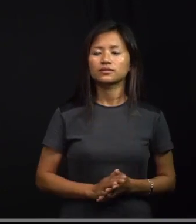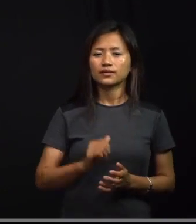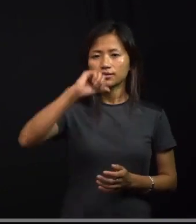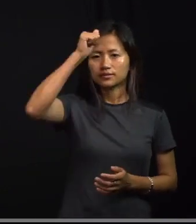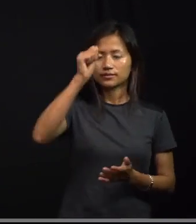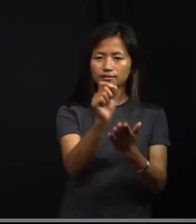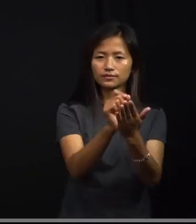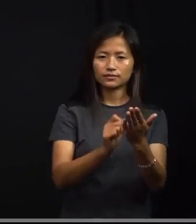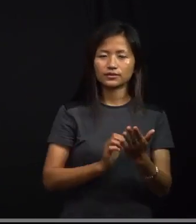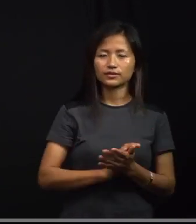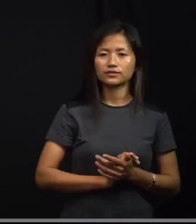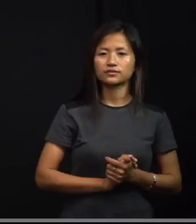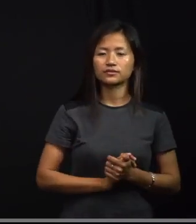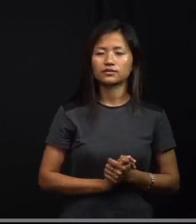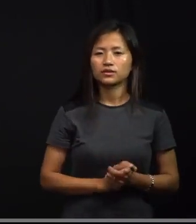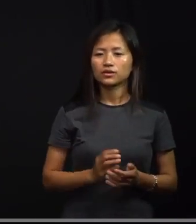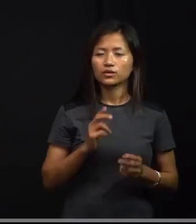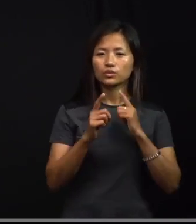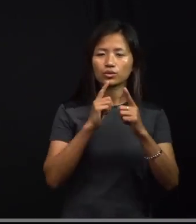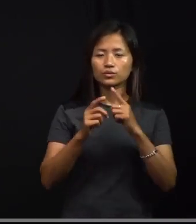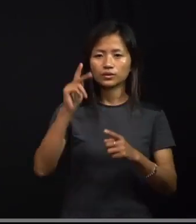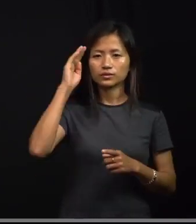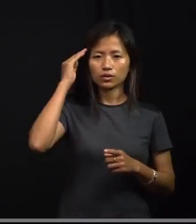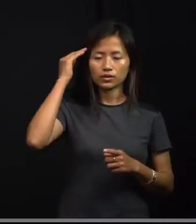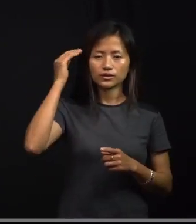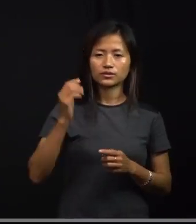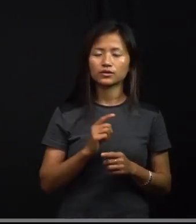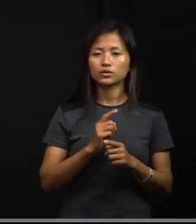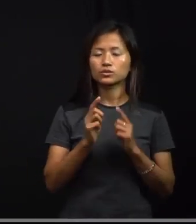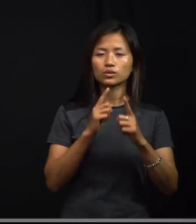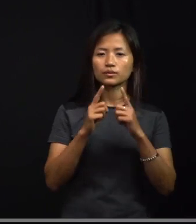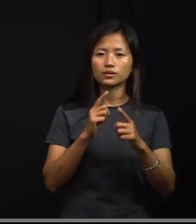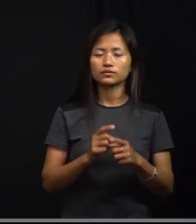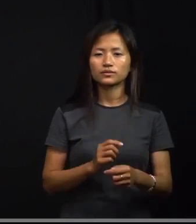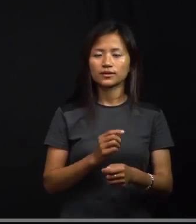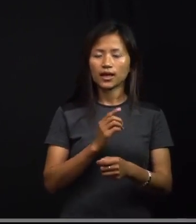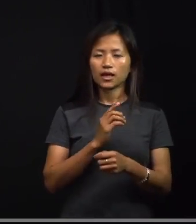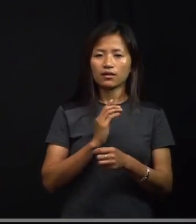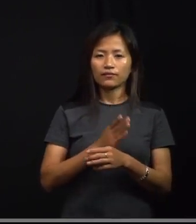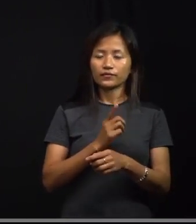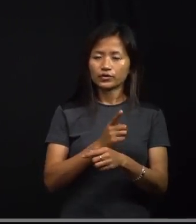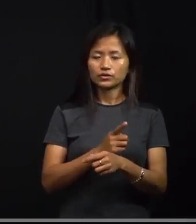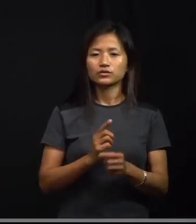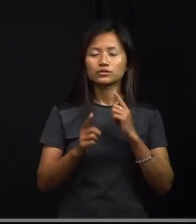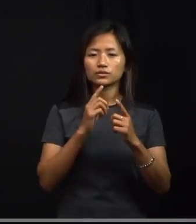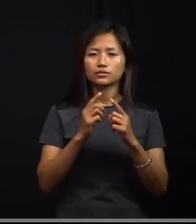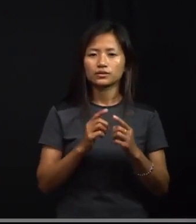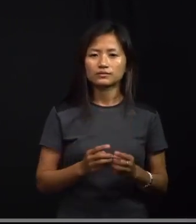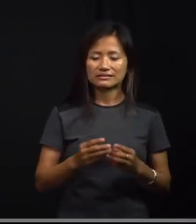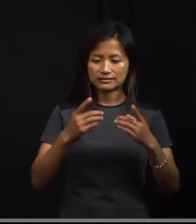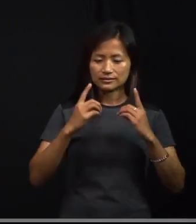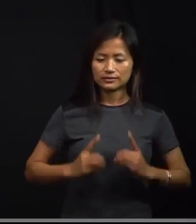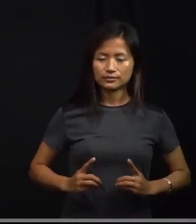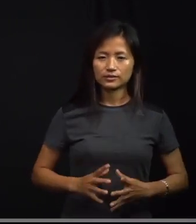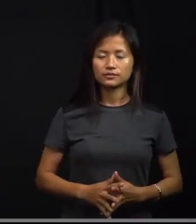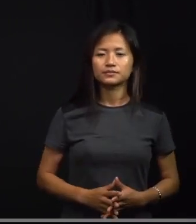okay? So they talk about knowledge, they talk about the teacher, and then they talk about discipline, okay? So what is